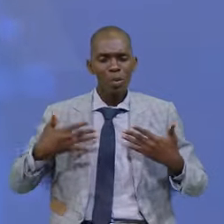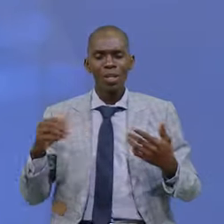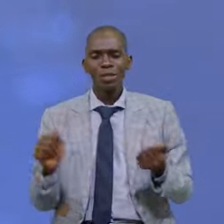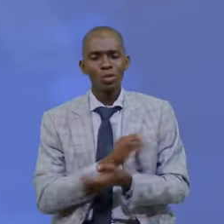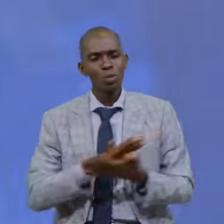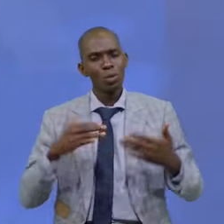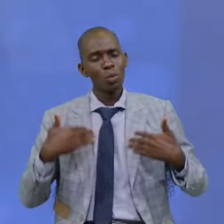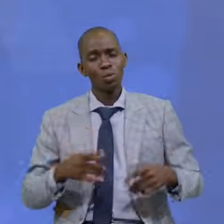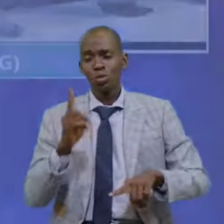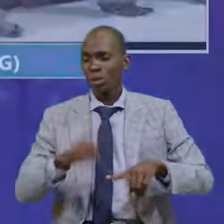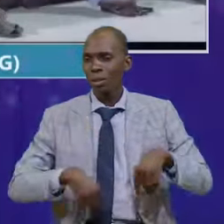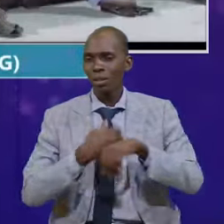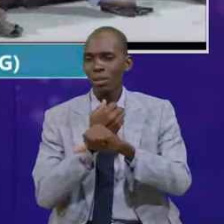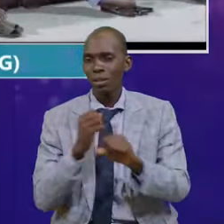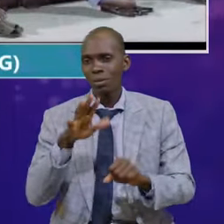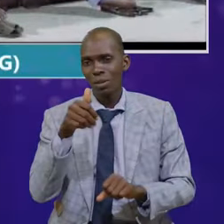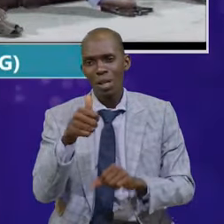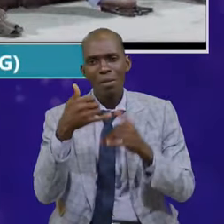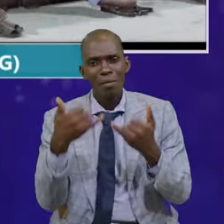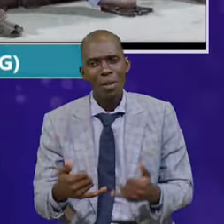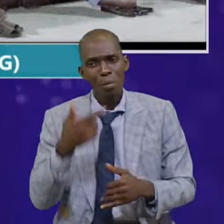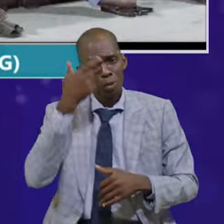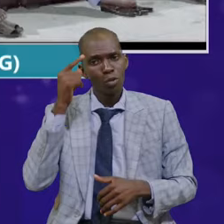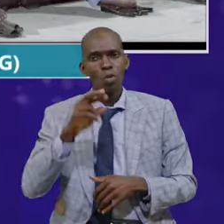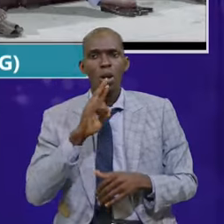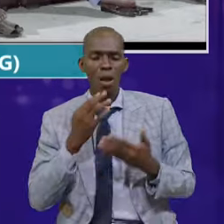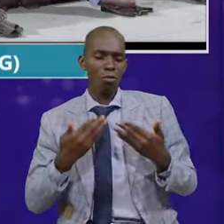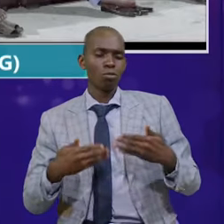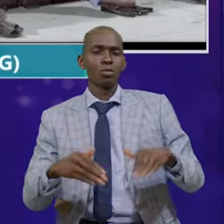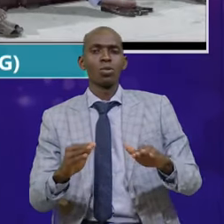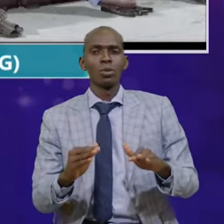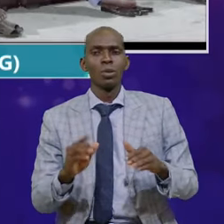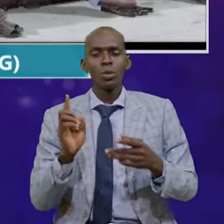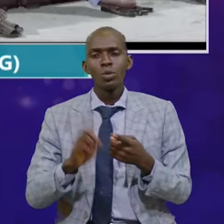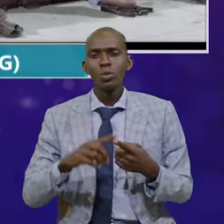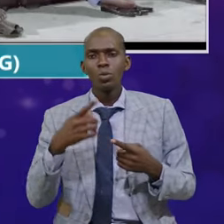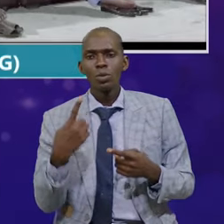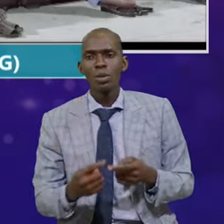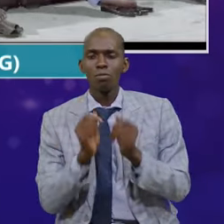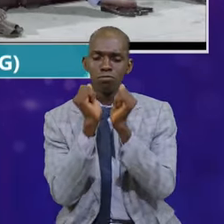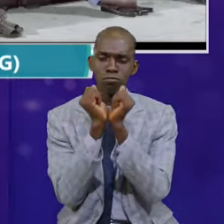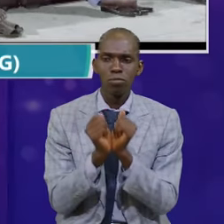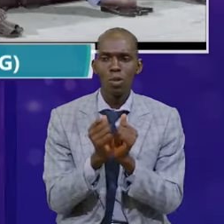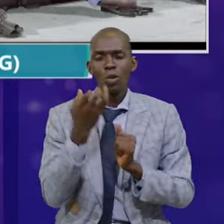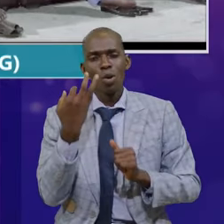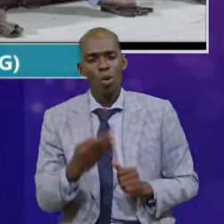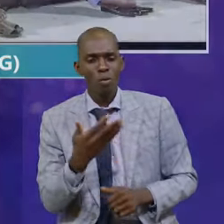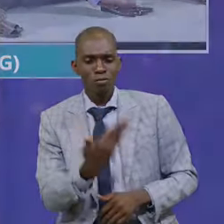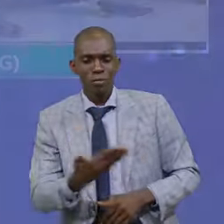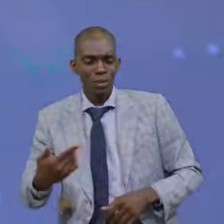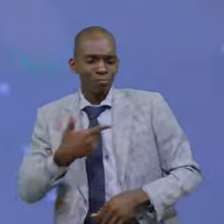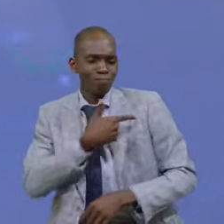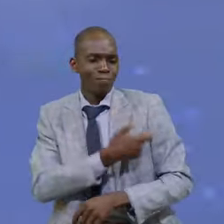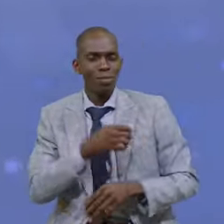deliver yourself now because you are sold. You are sold to the slavery of substance in your